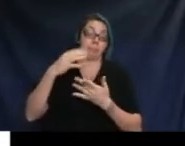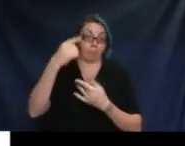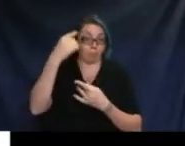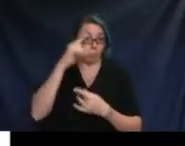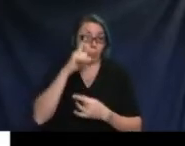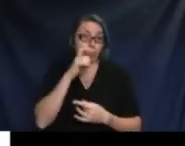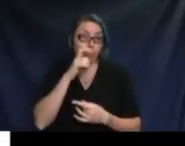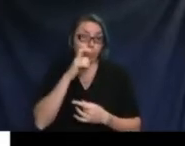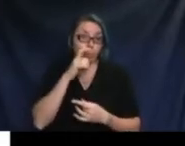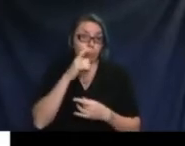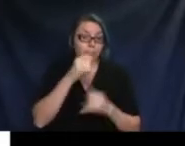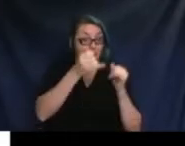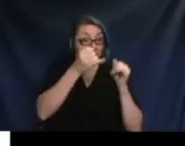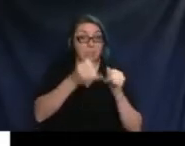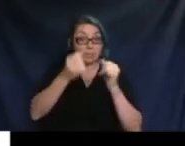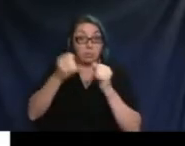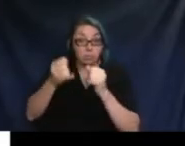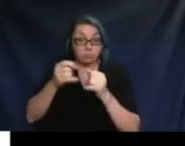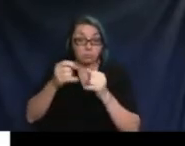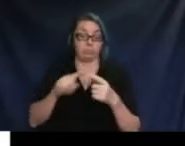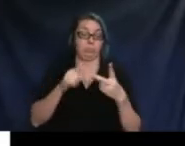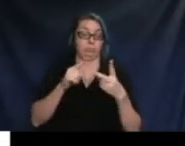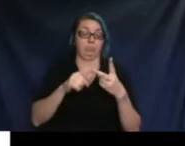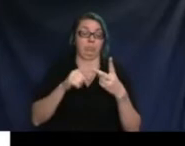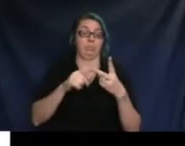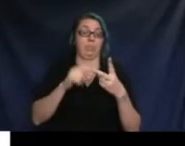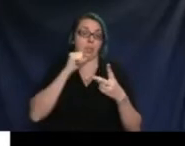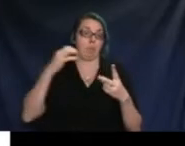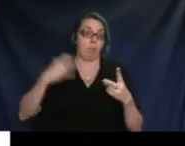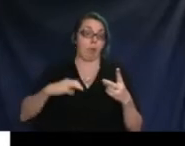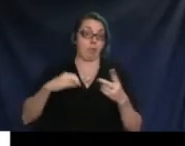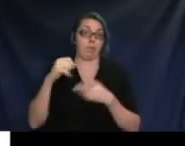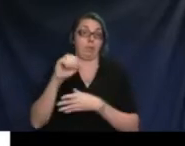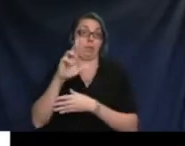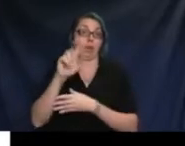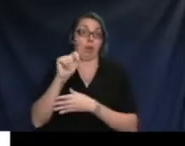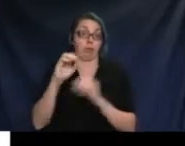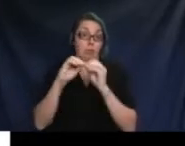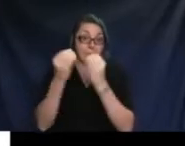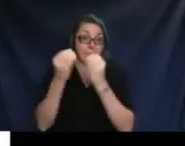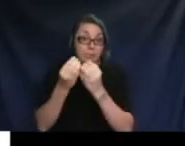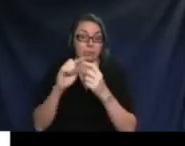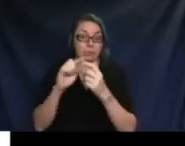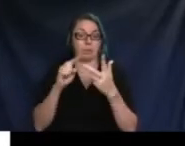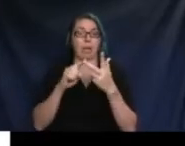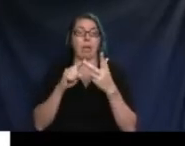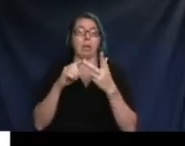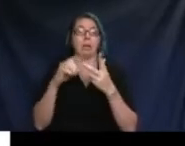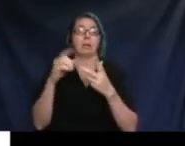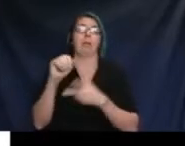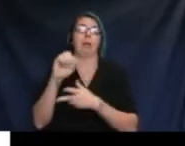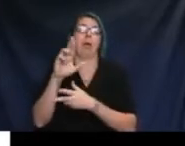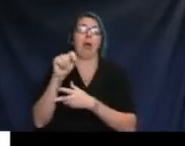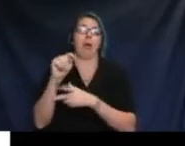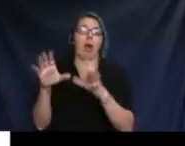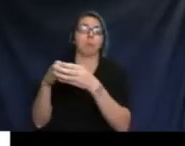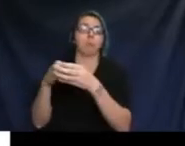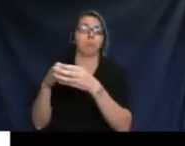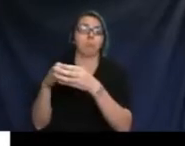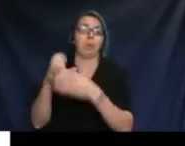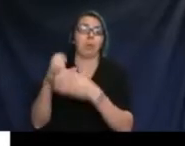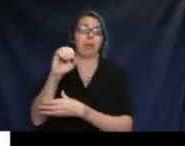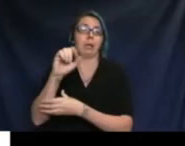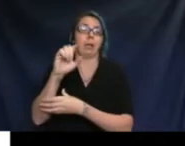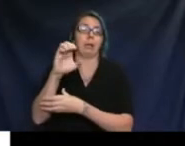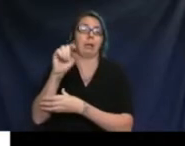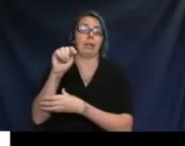to nonprofit arts organizations, and also to artists' collectives. So some of you may be doing projects where